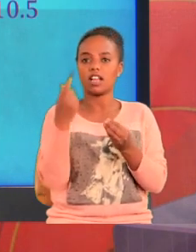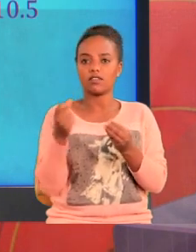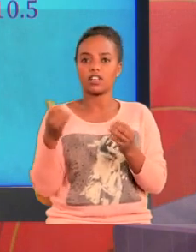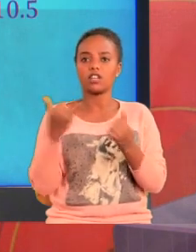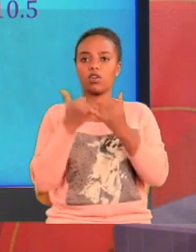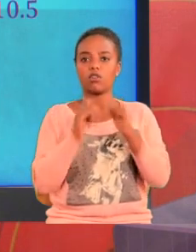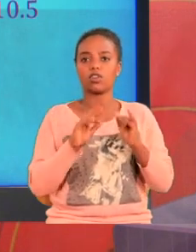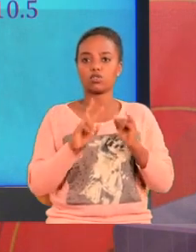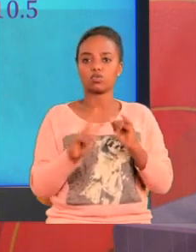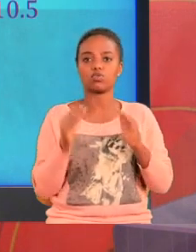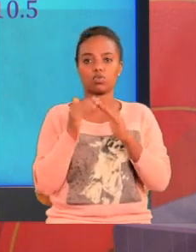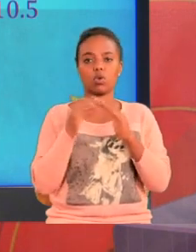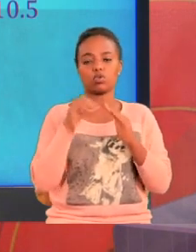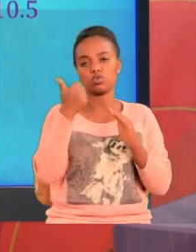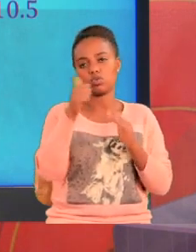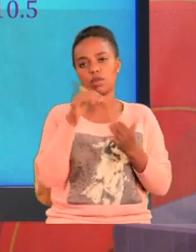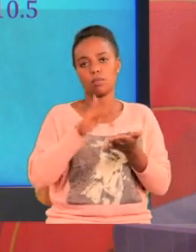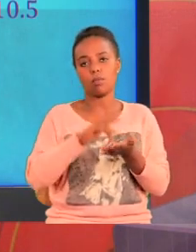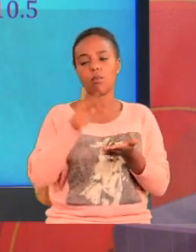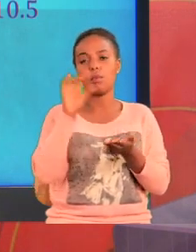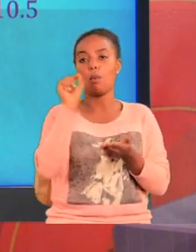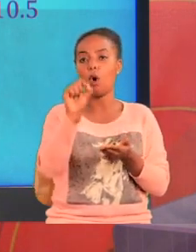you 10.5.